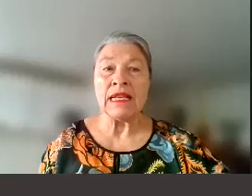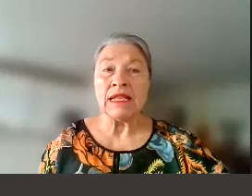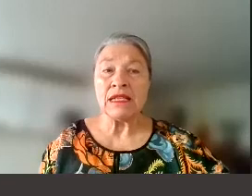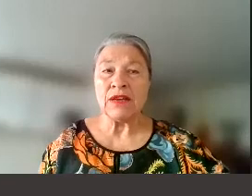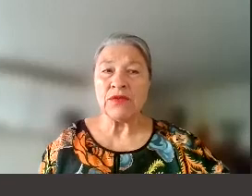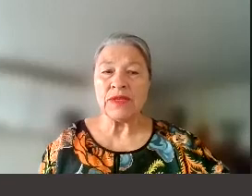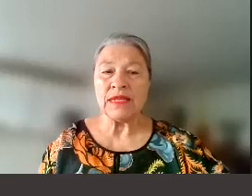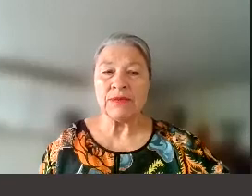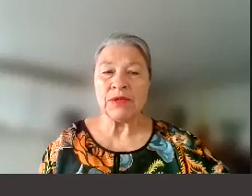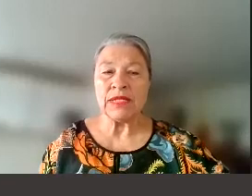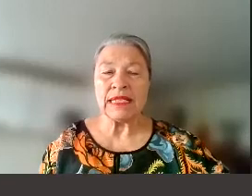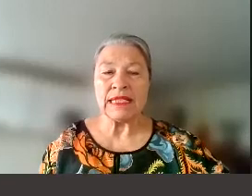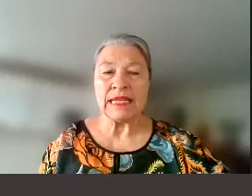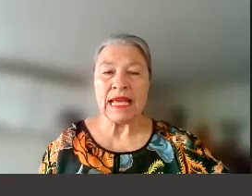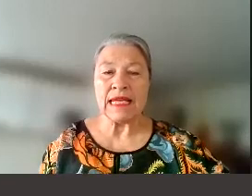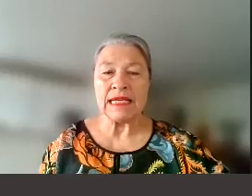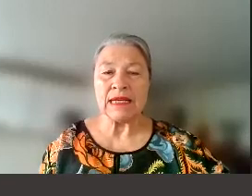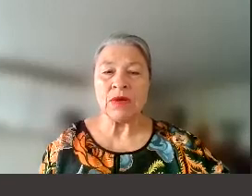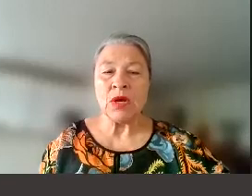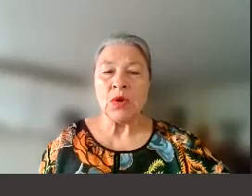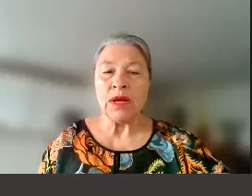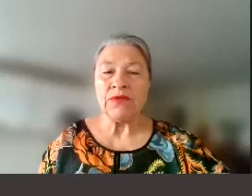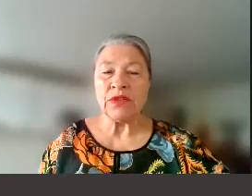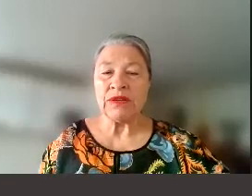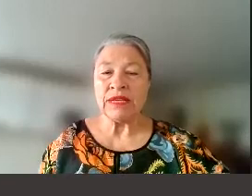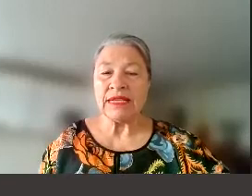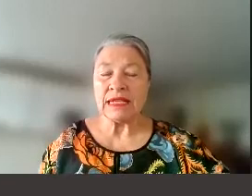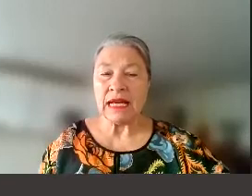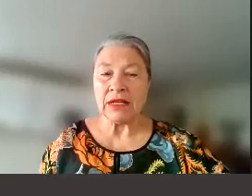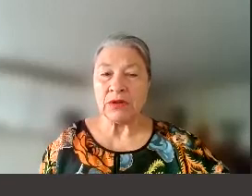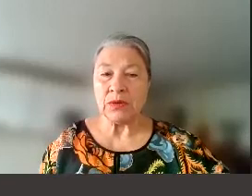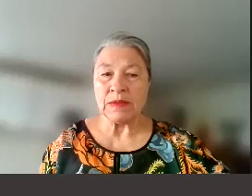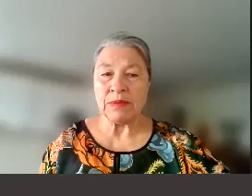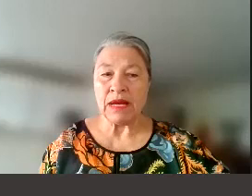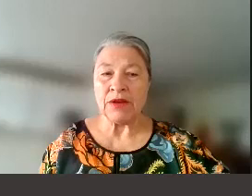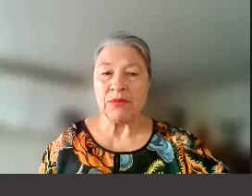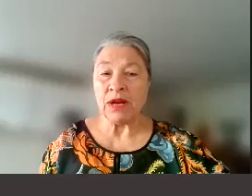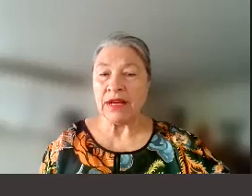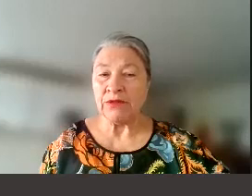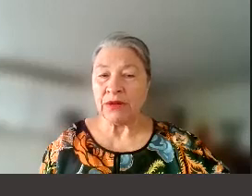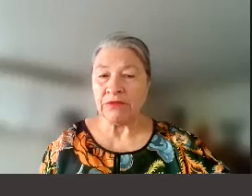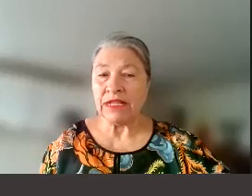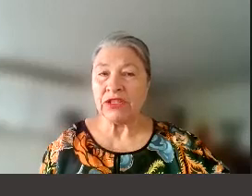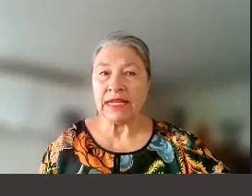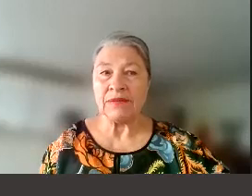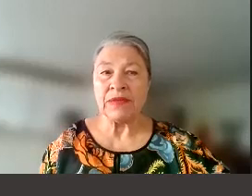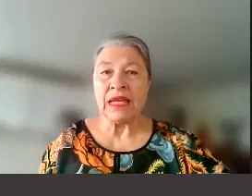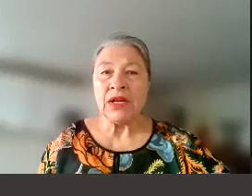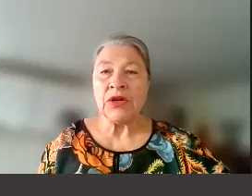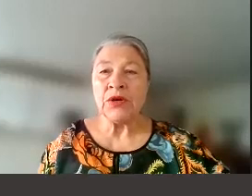linguistically diverse communities, and one very recent article was by O'Brien and